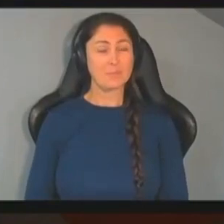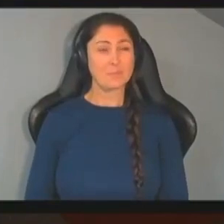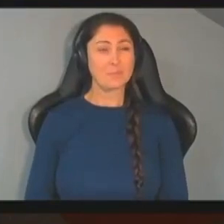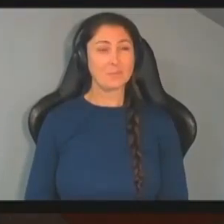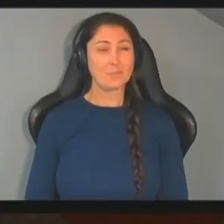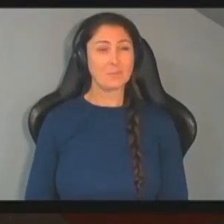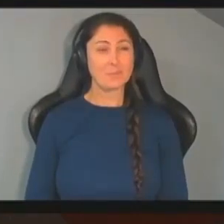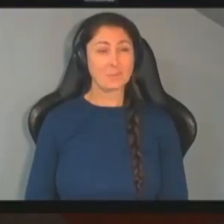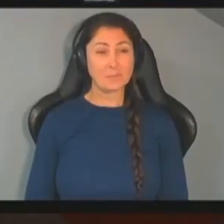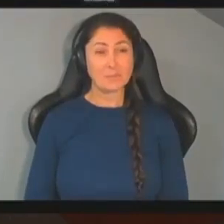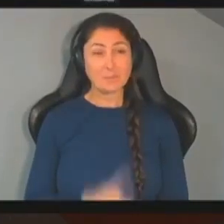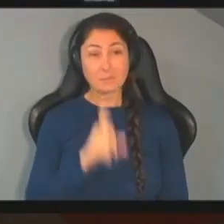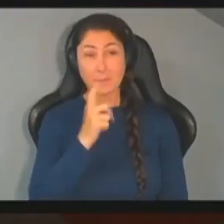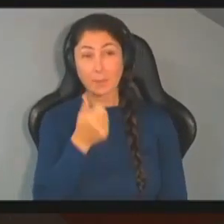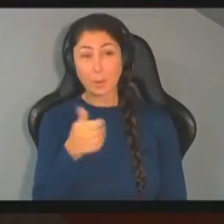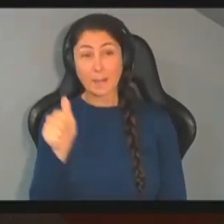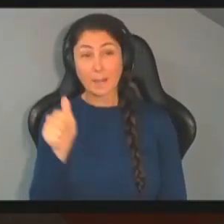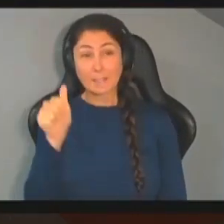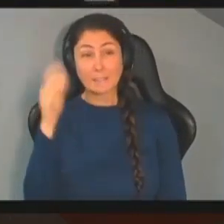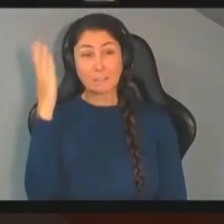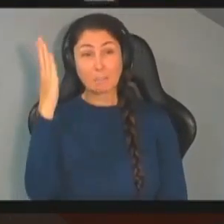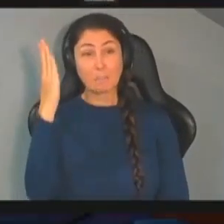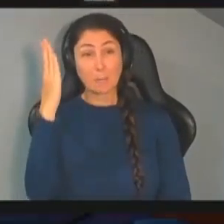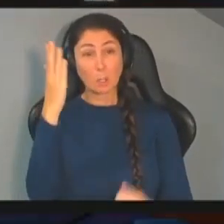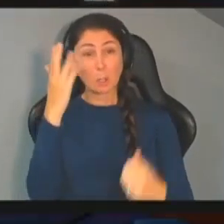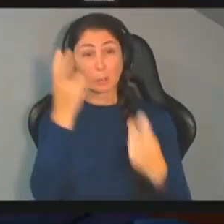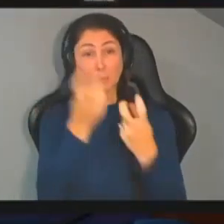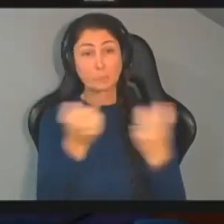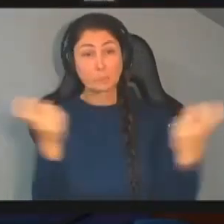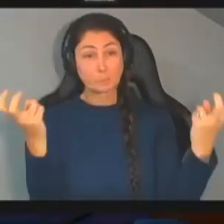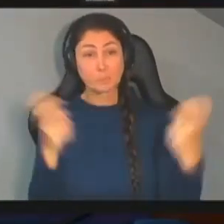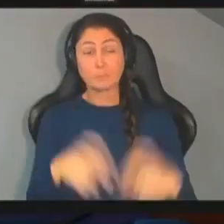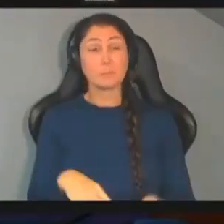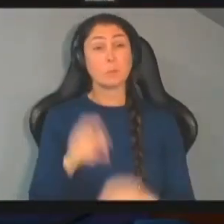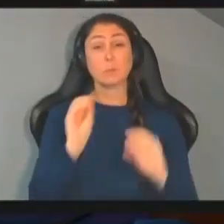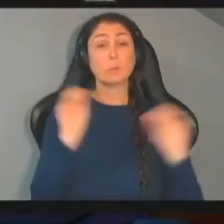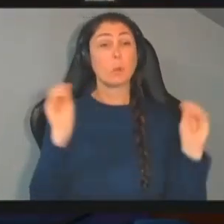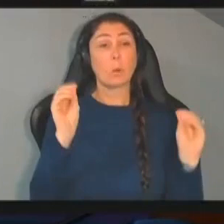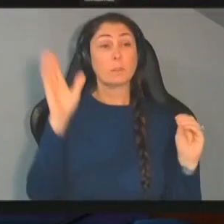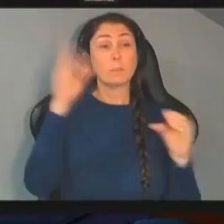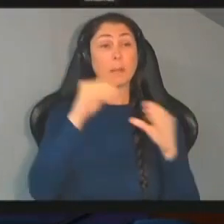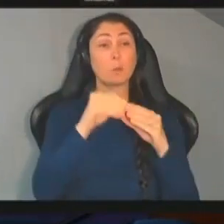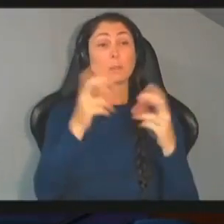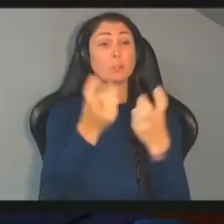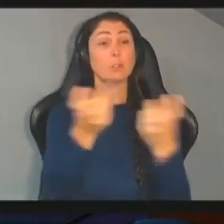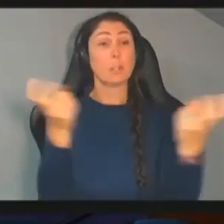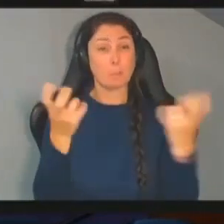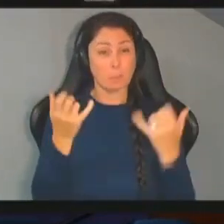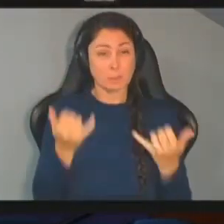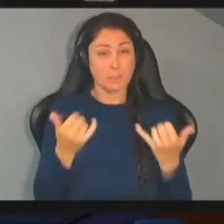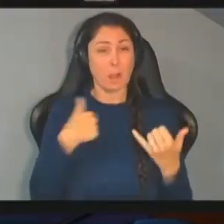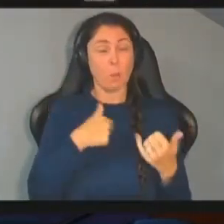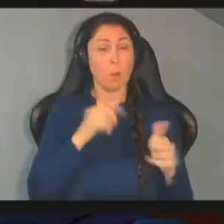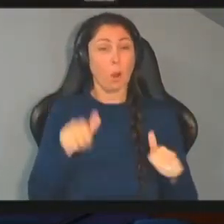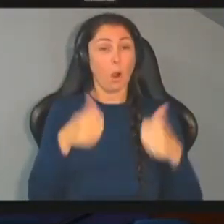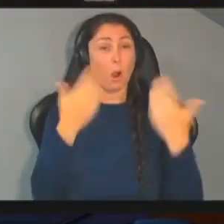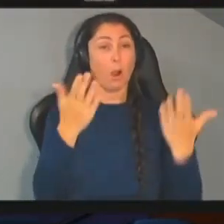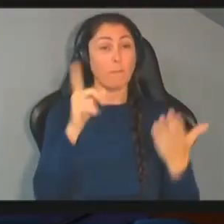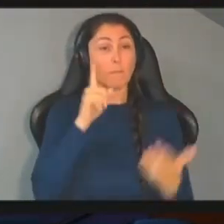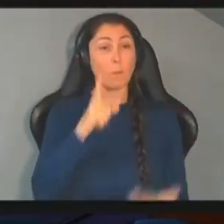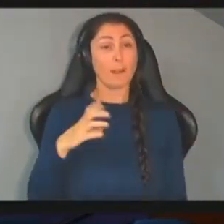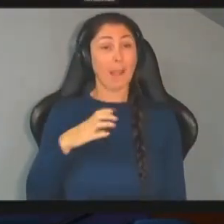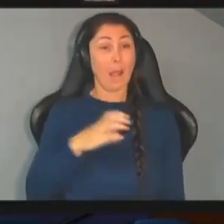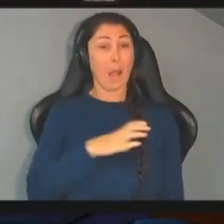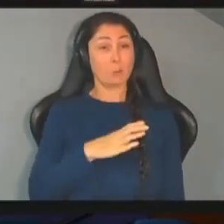Are there any speakers in chambers? Seeing no speakers in chambers, we will now offer up the opportunity for council members